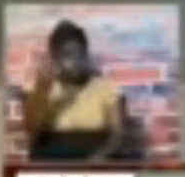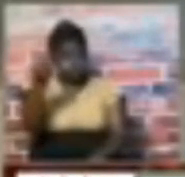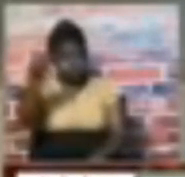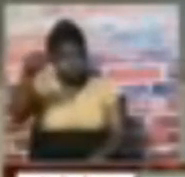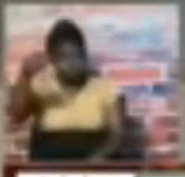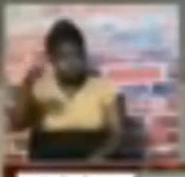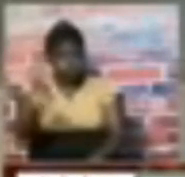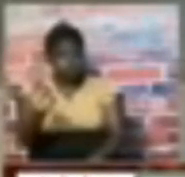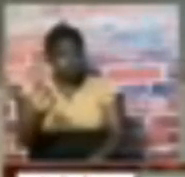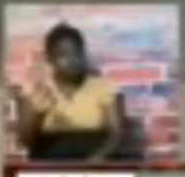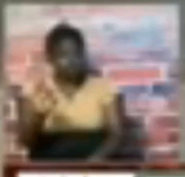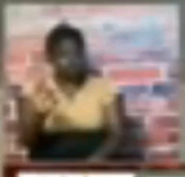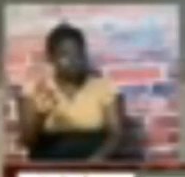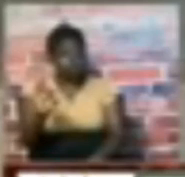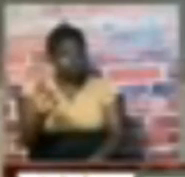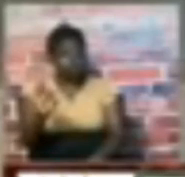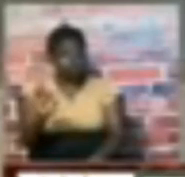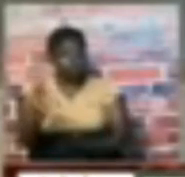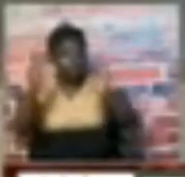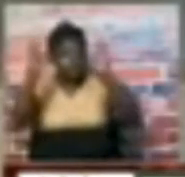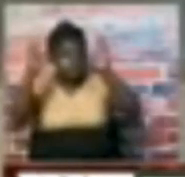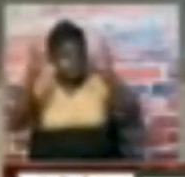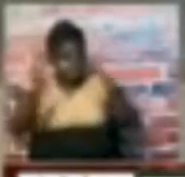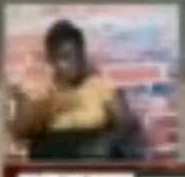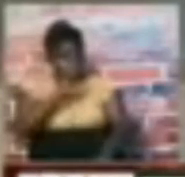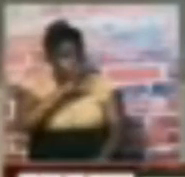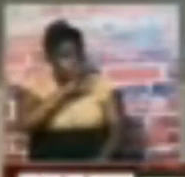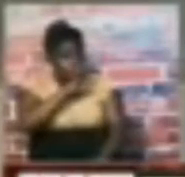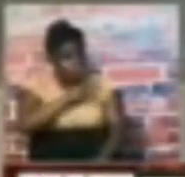of big salaries